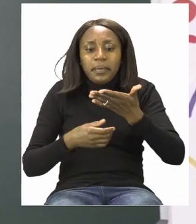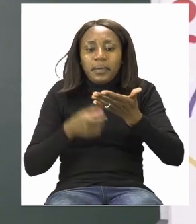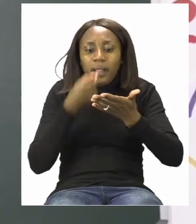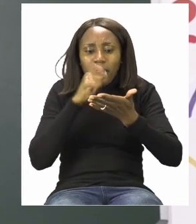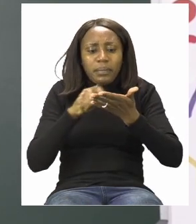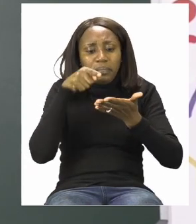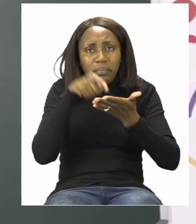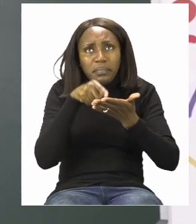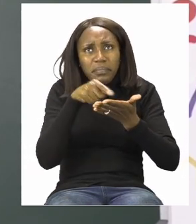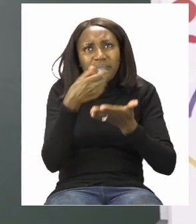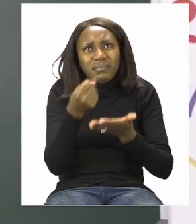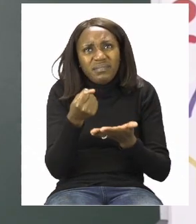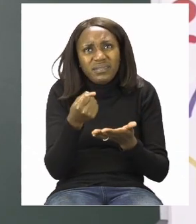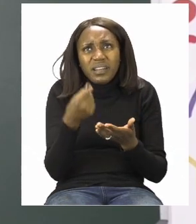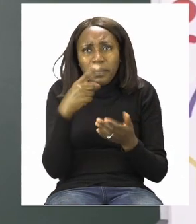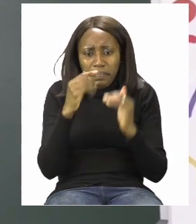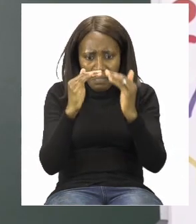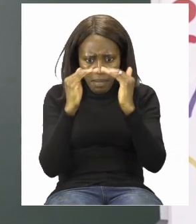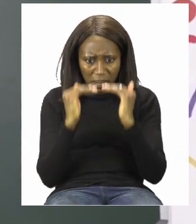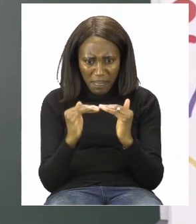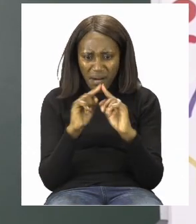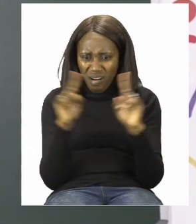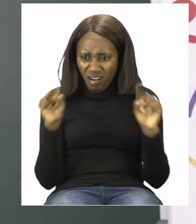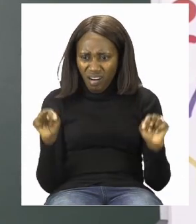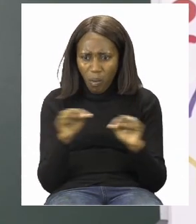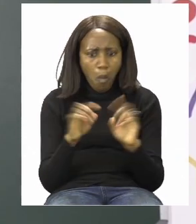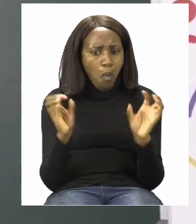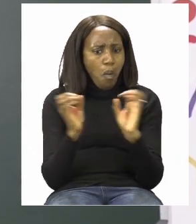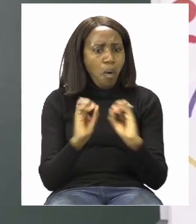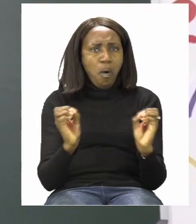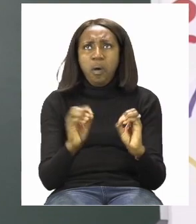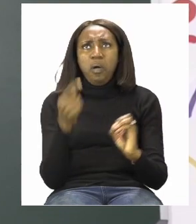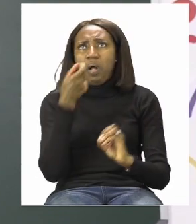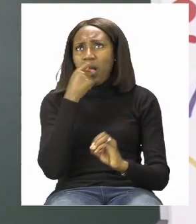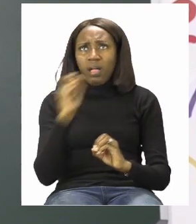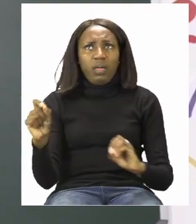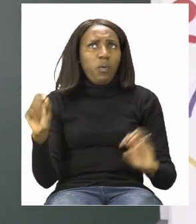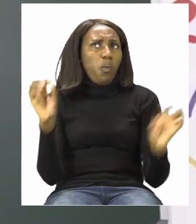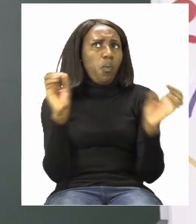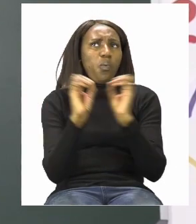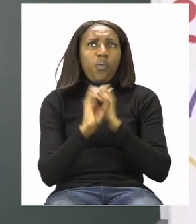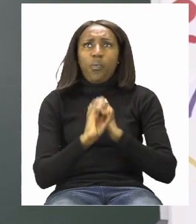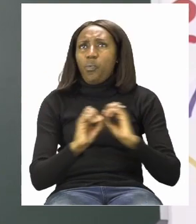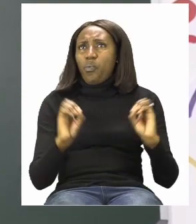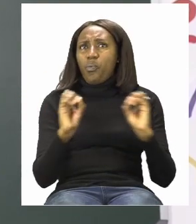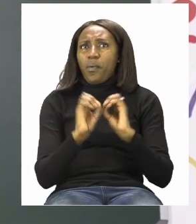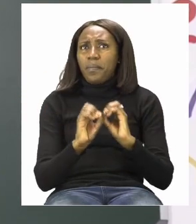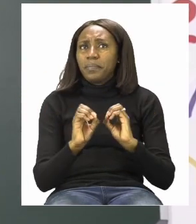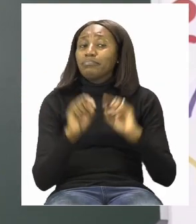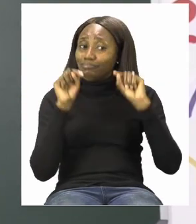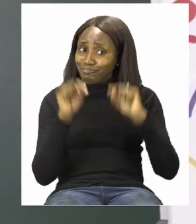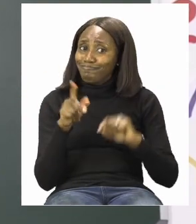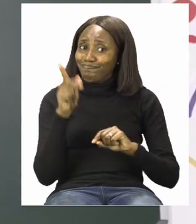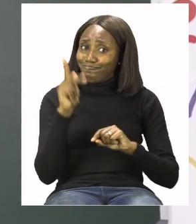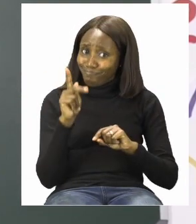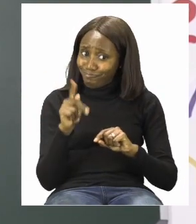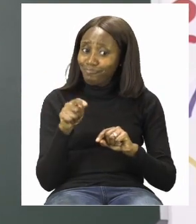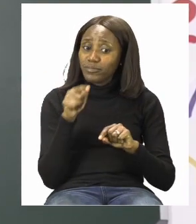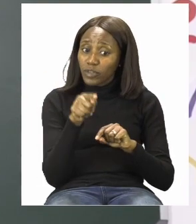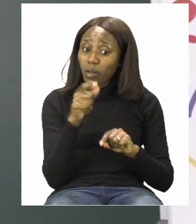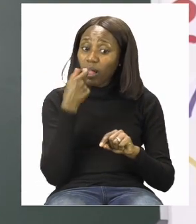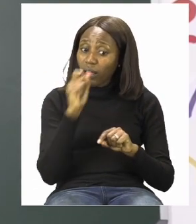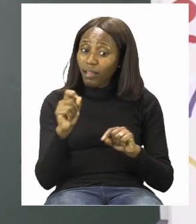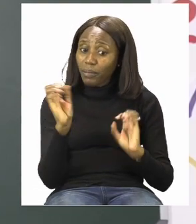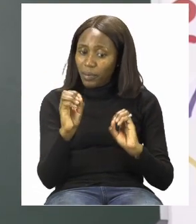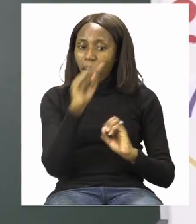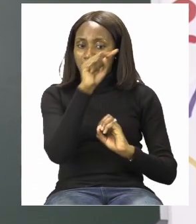you look at the bottom picture, there is no pencil. So our job is going to be to